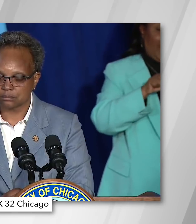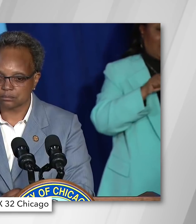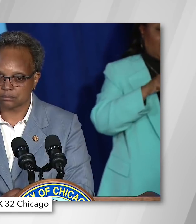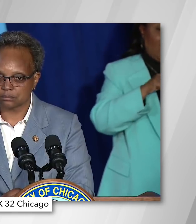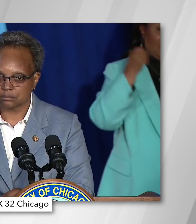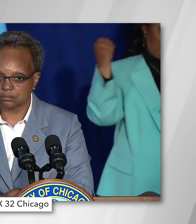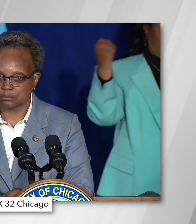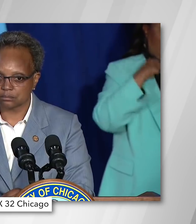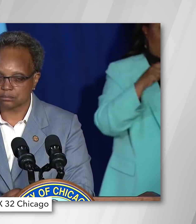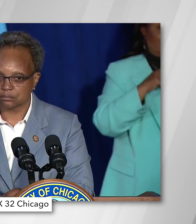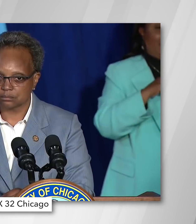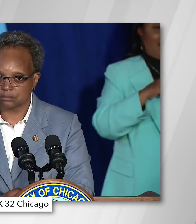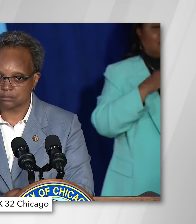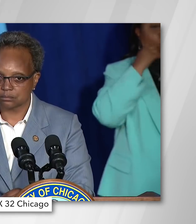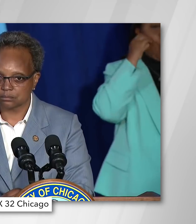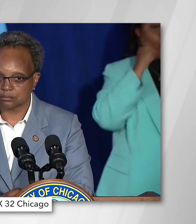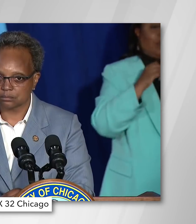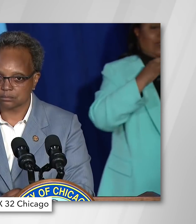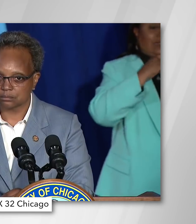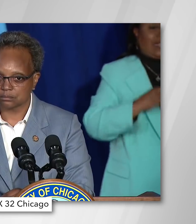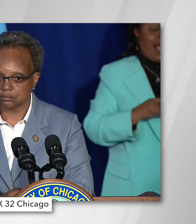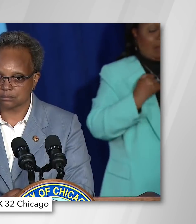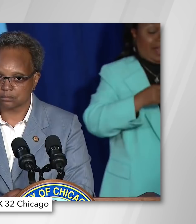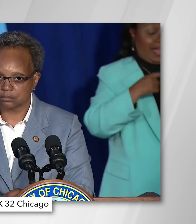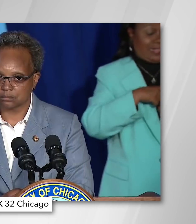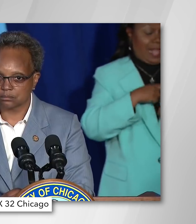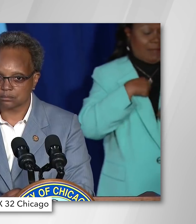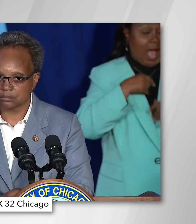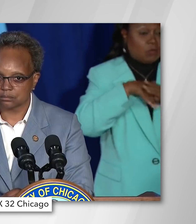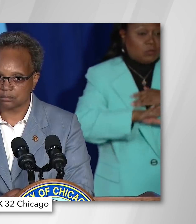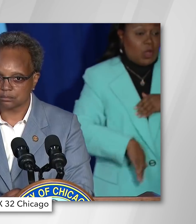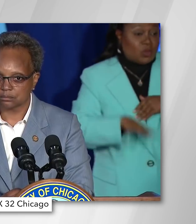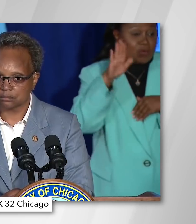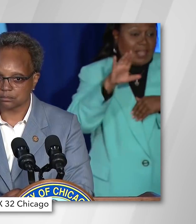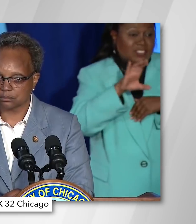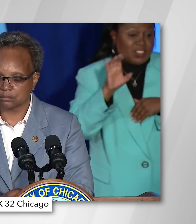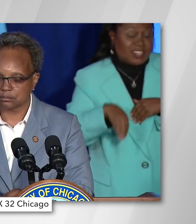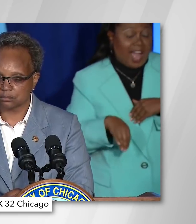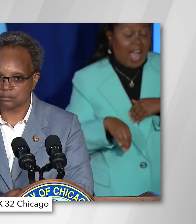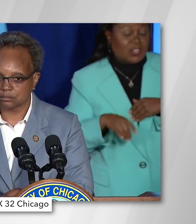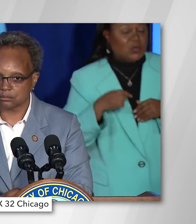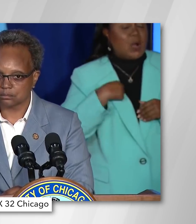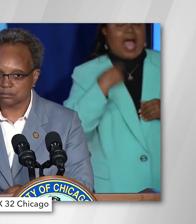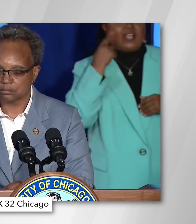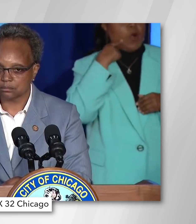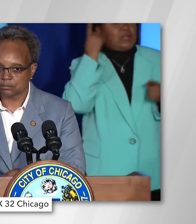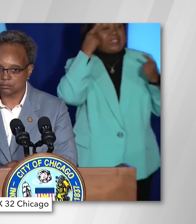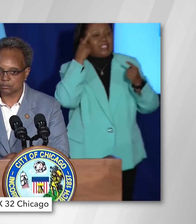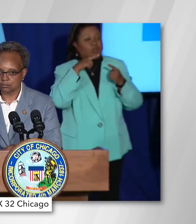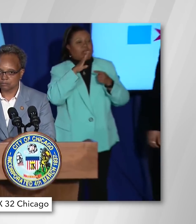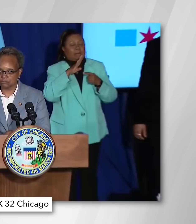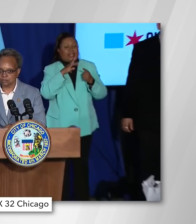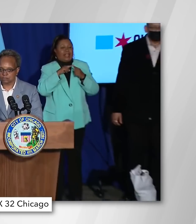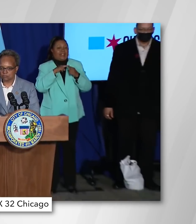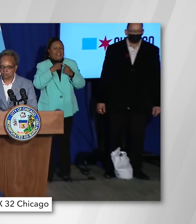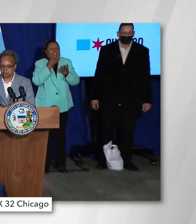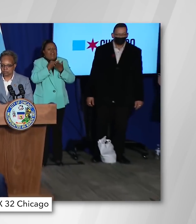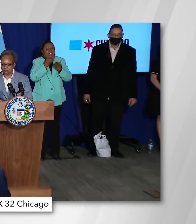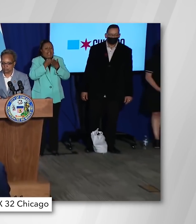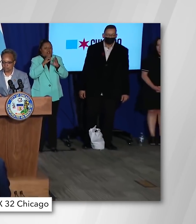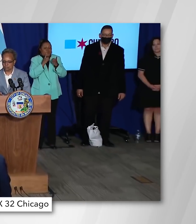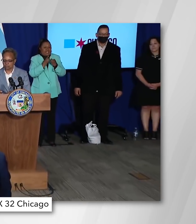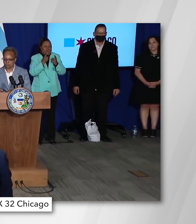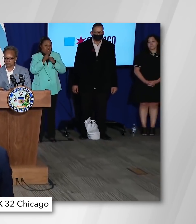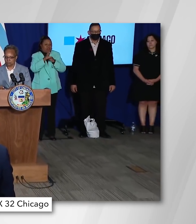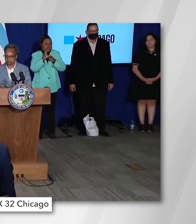of the stabbing as a homeless camp. Last time I was born and raised in Chicago, I always considered it to be the financial